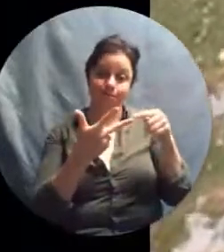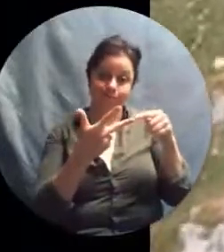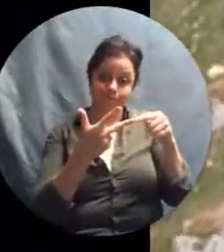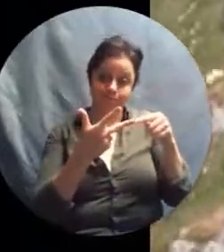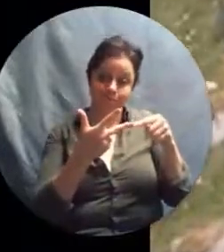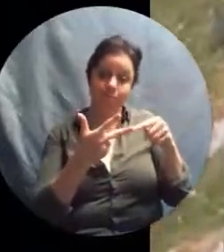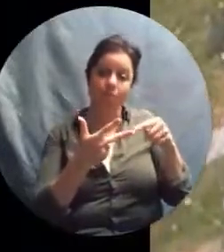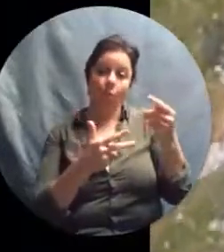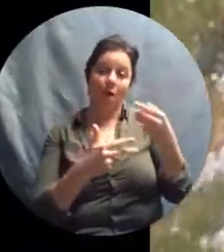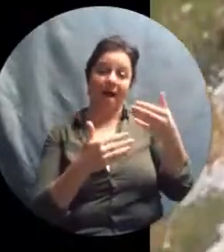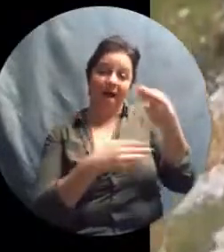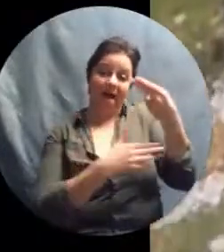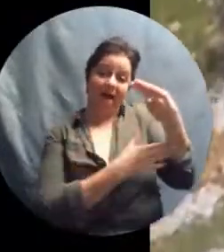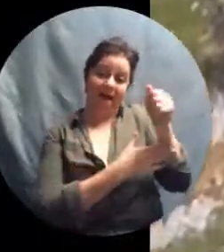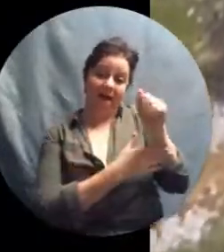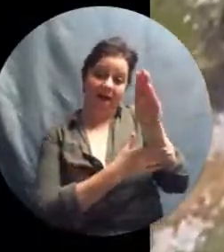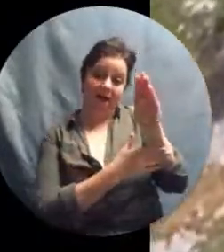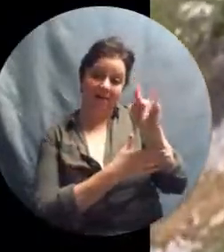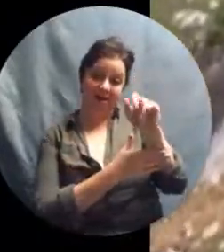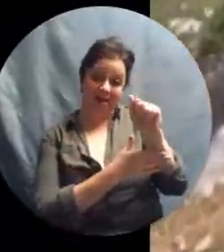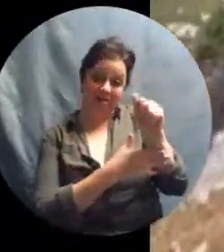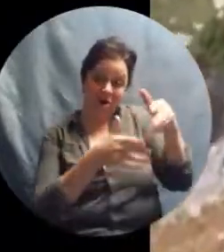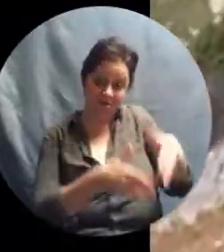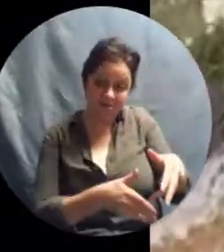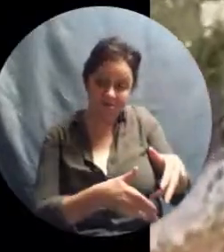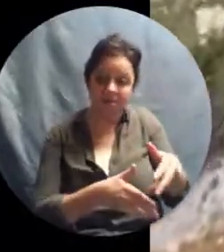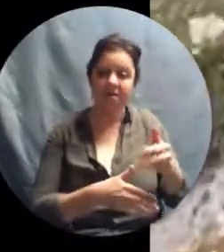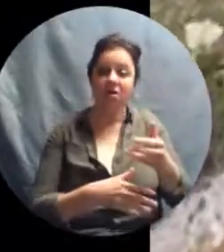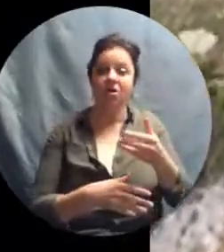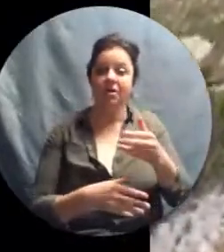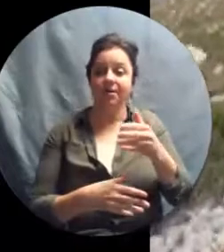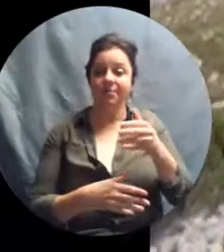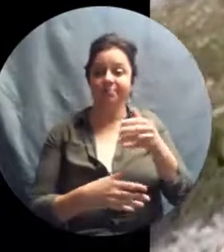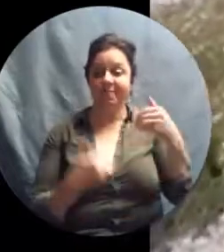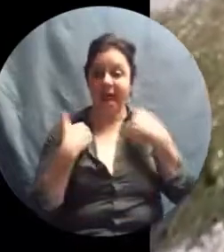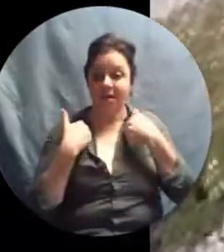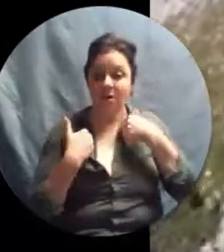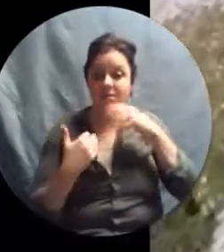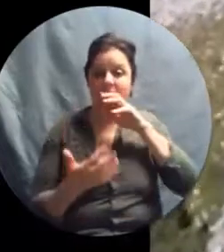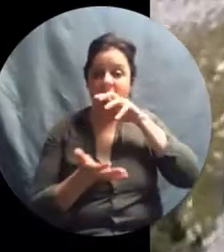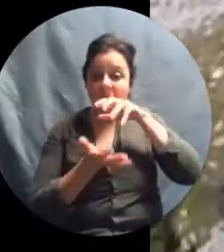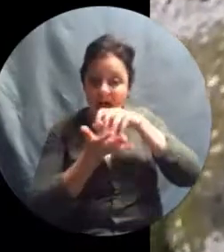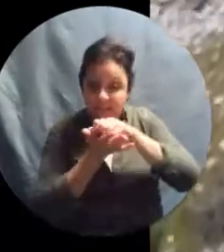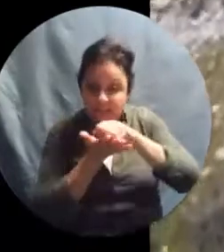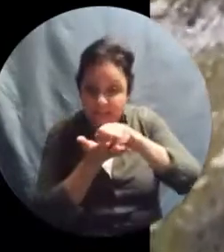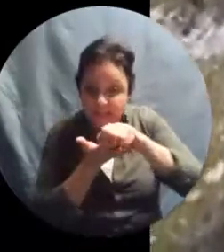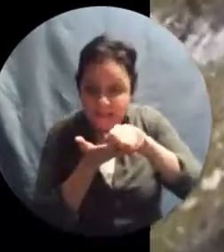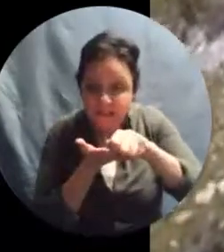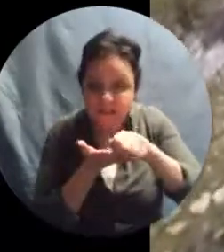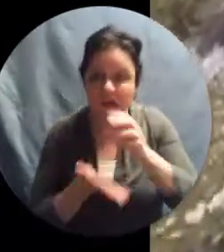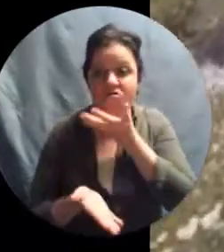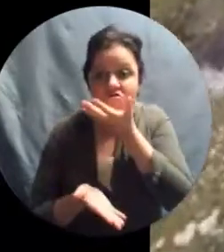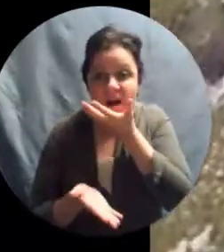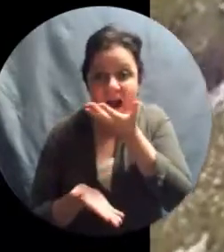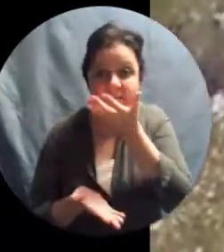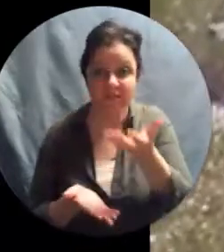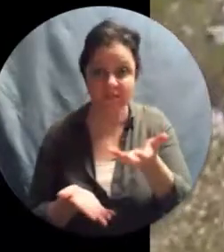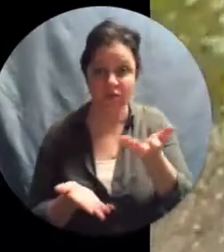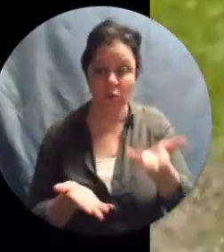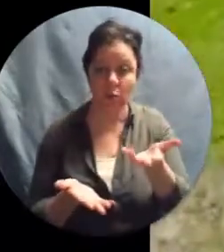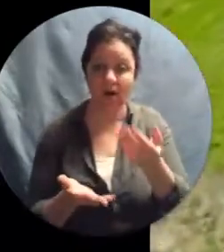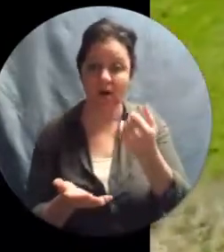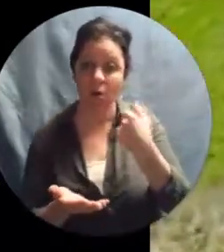by livestock. So, if as the human population continues to expand, we have a lot of more food that has to